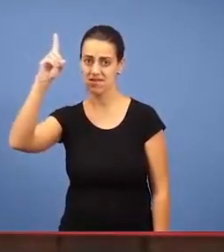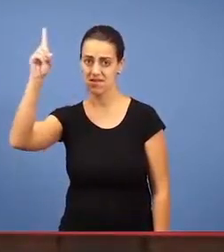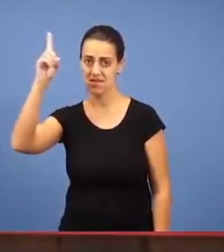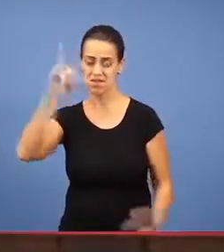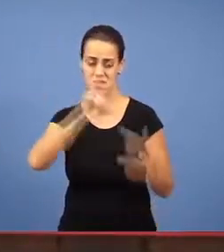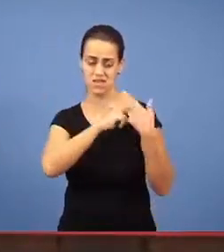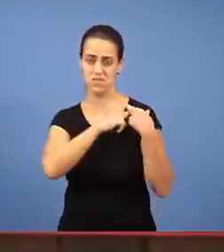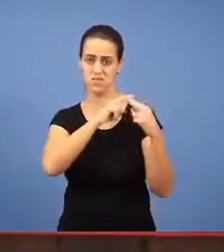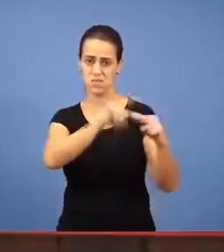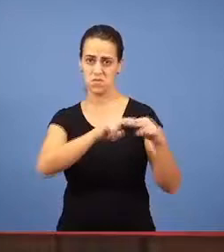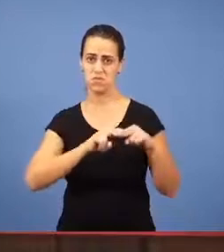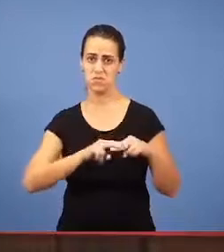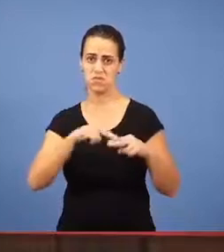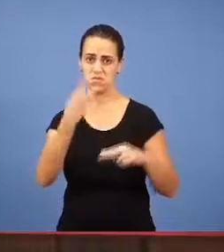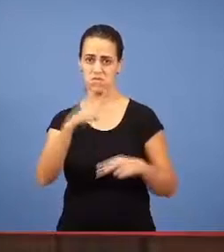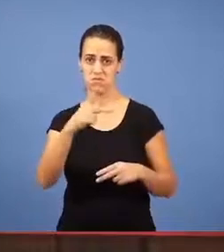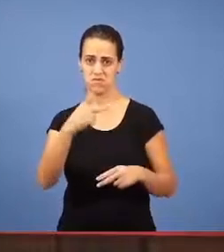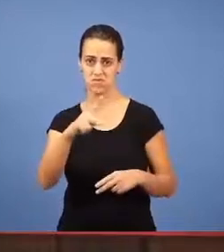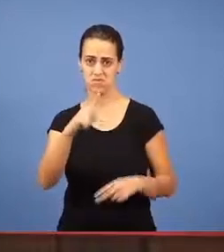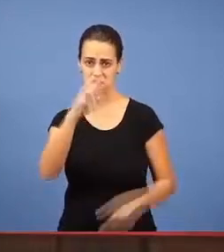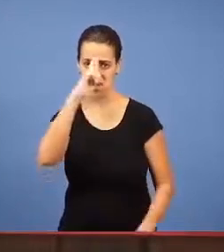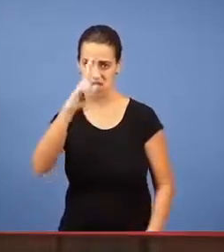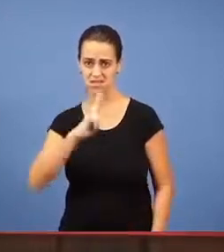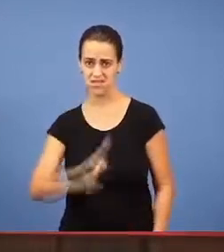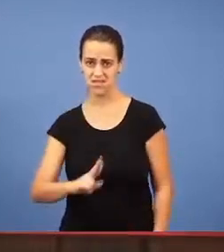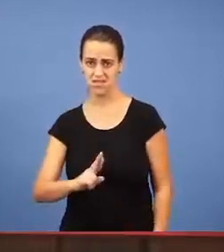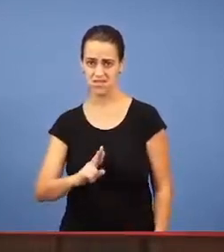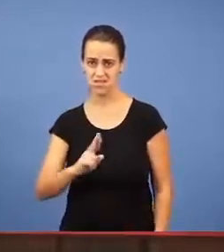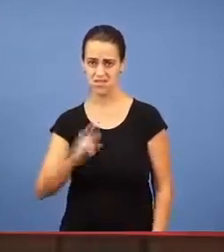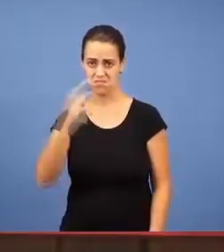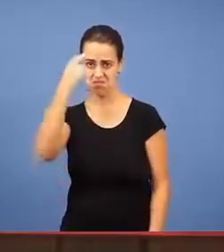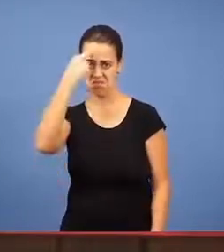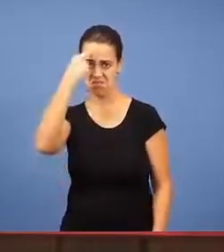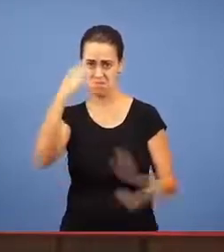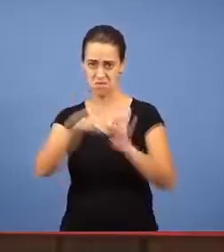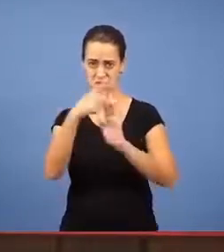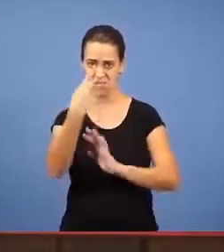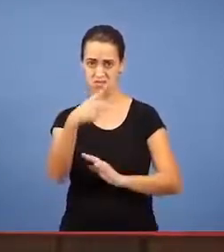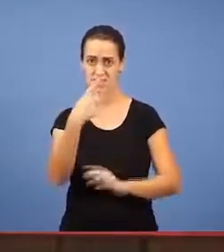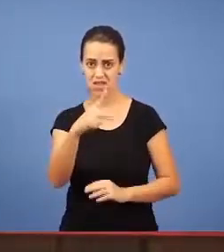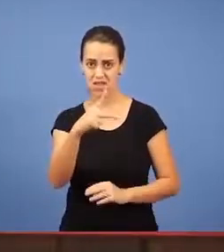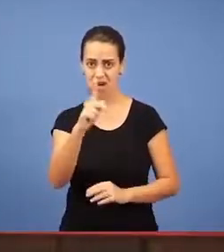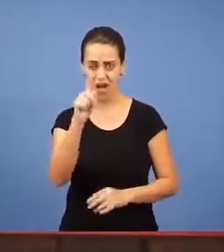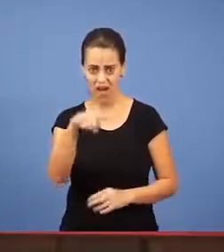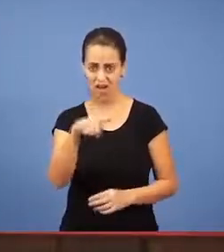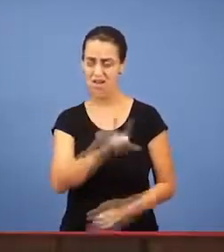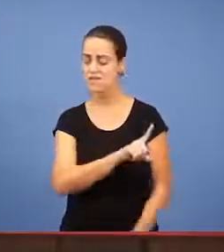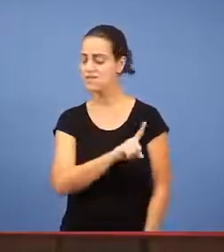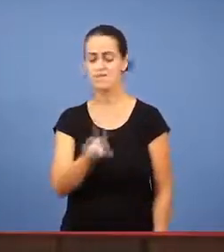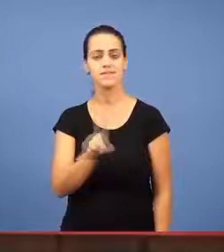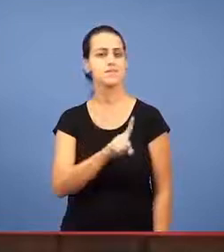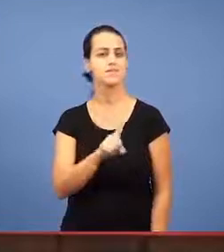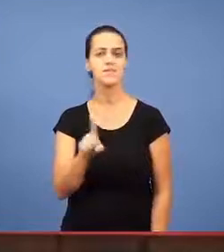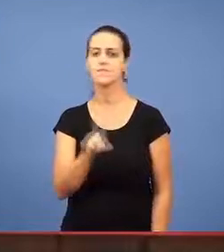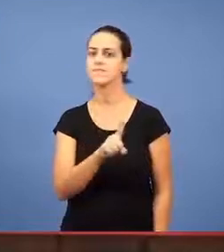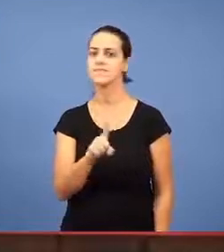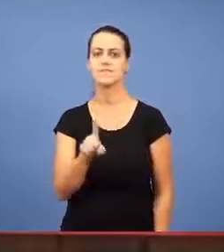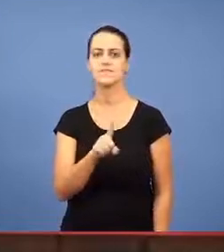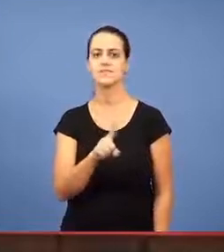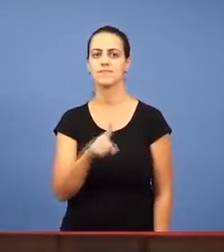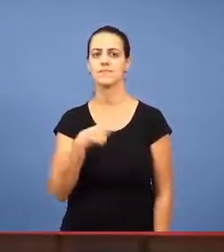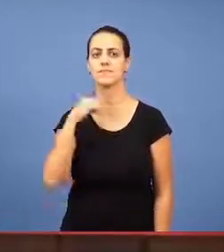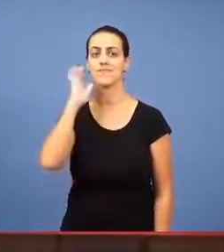responsible to answer to man's, to go according to man's reasoning. Man's